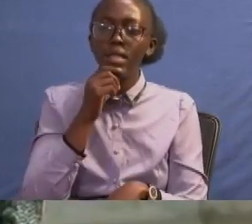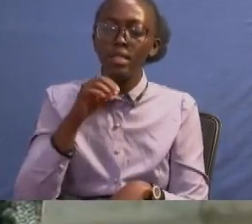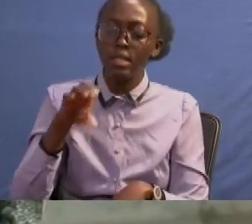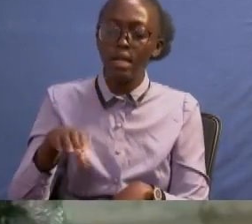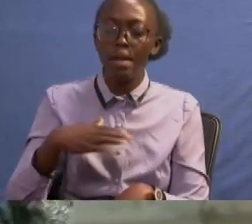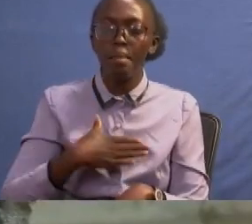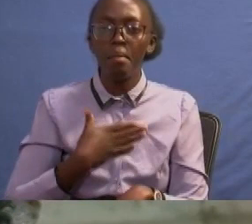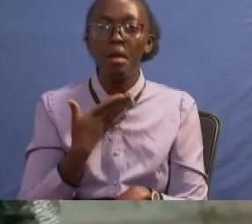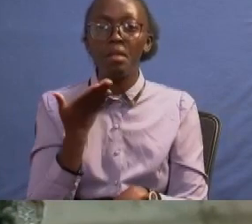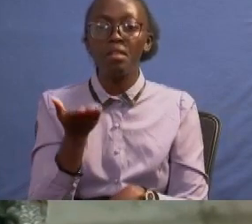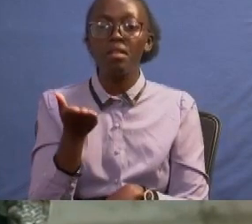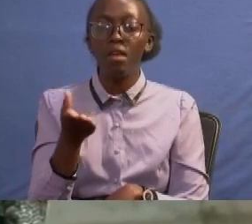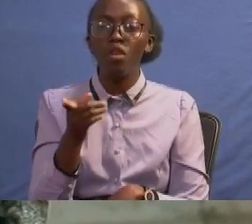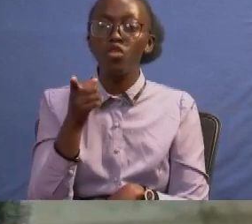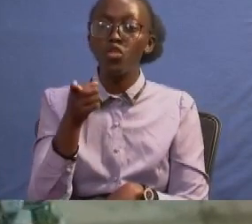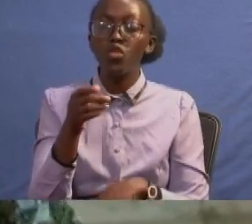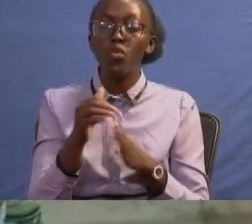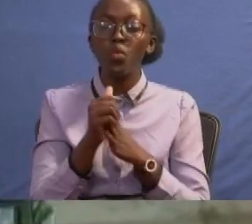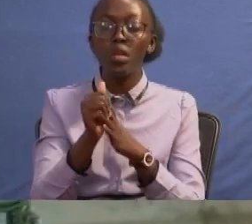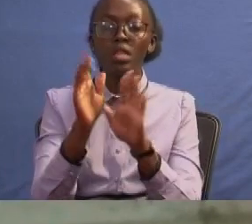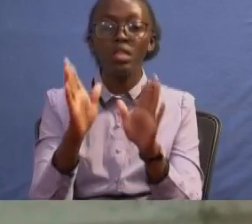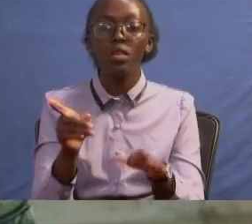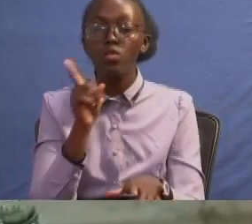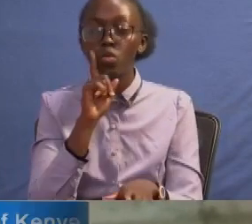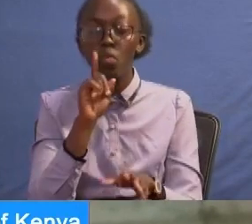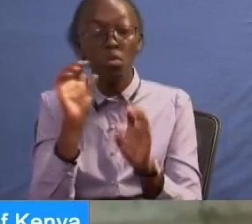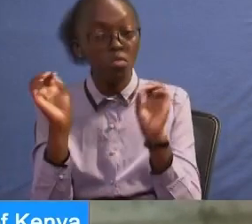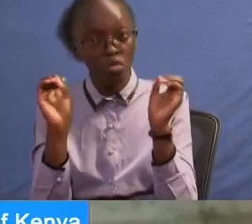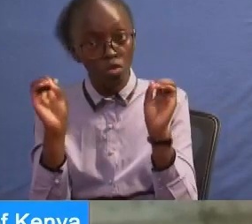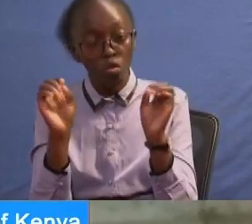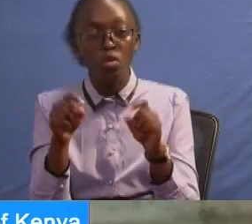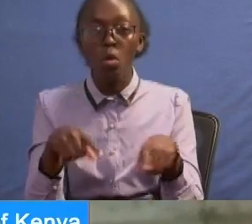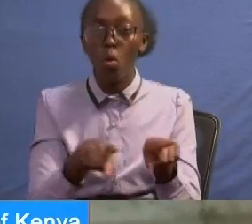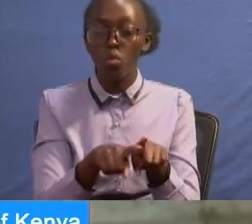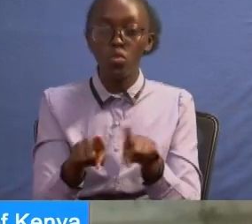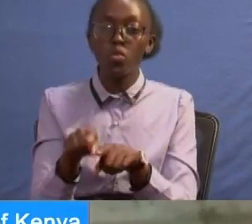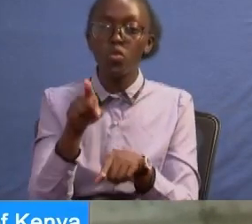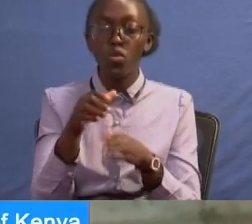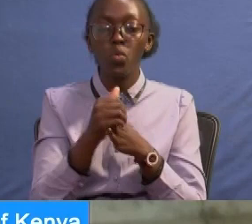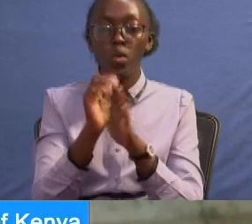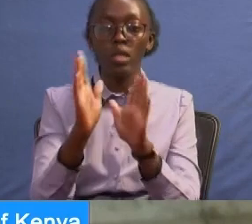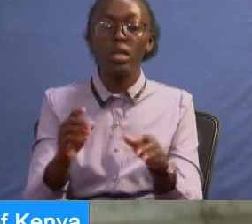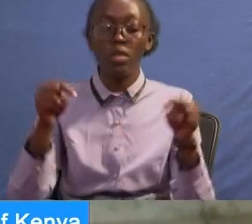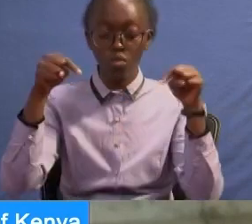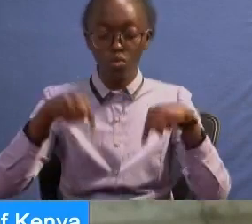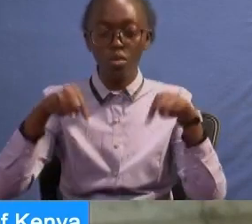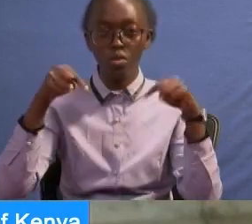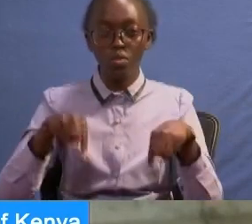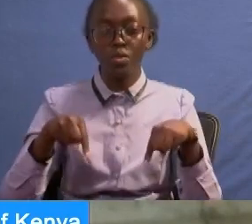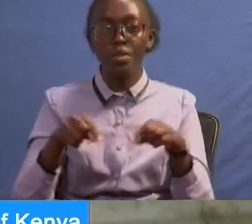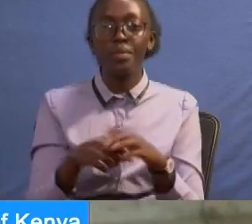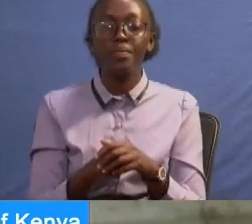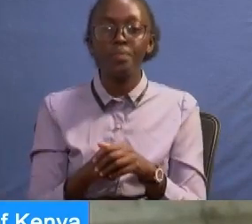you are not the leaders of tomorrow, you are the leaders even of today. I think you